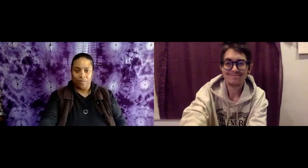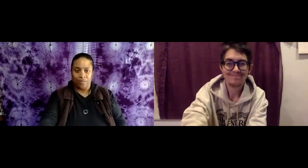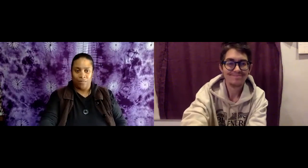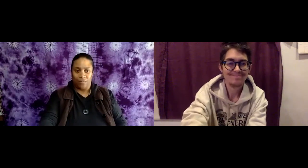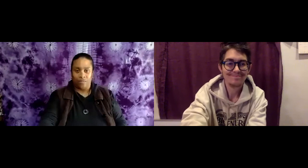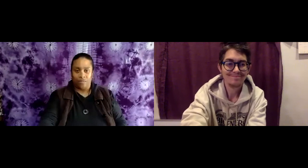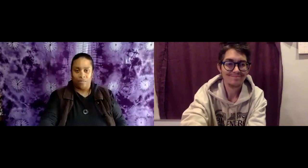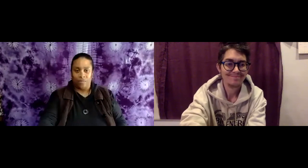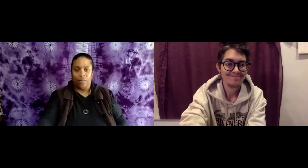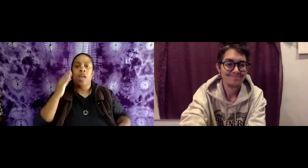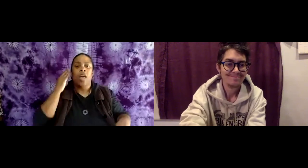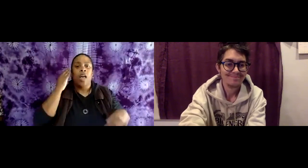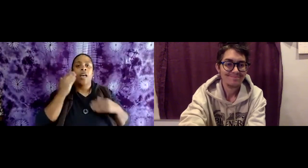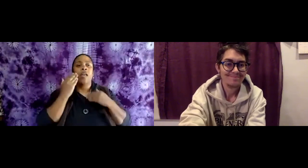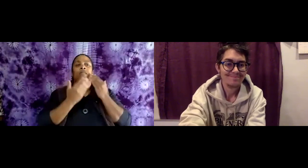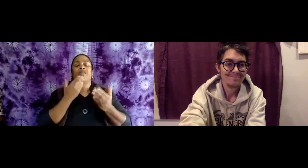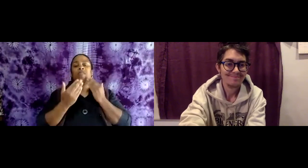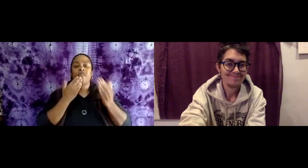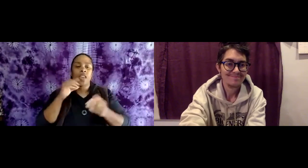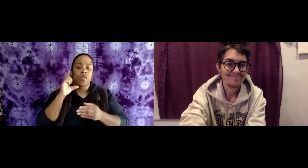Thanks so much, Thorne. All right, let's